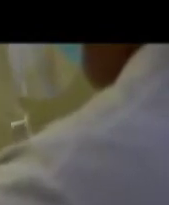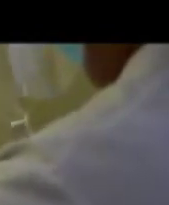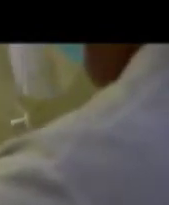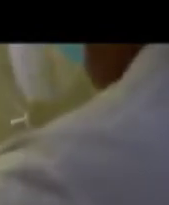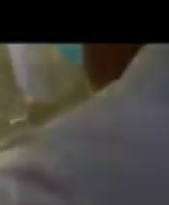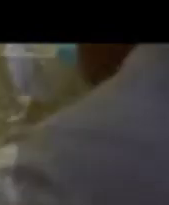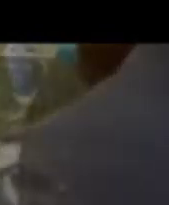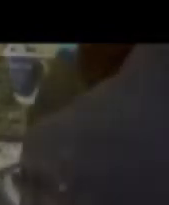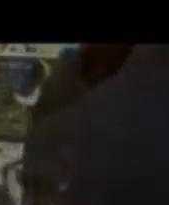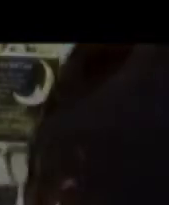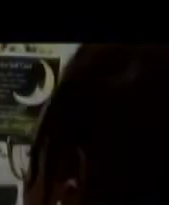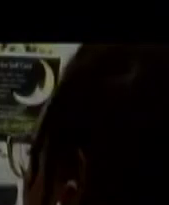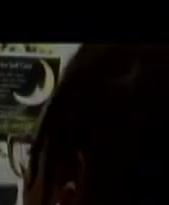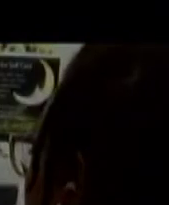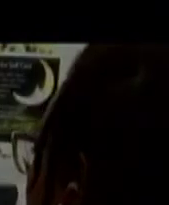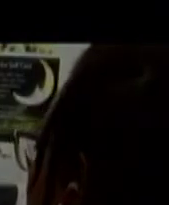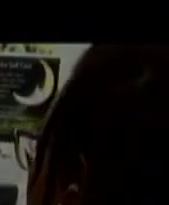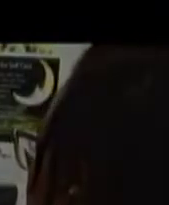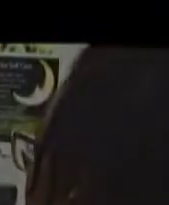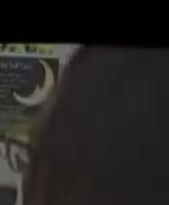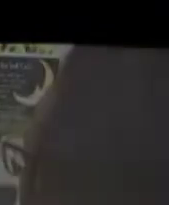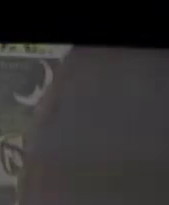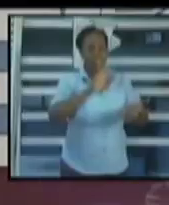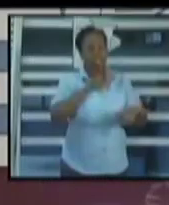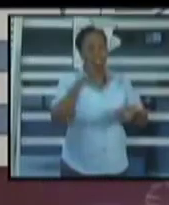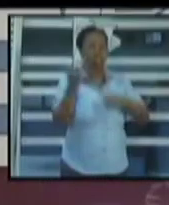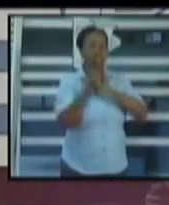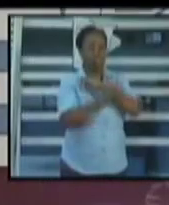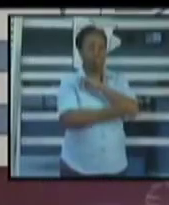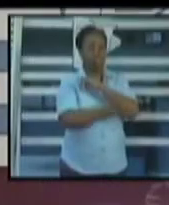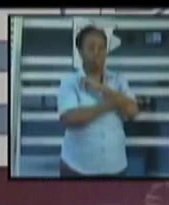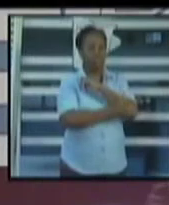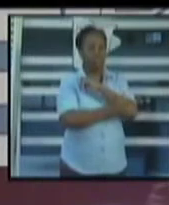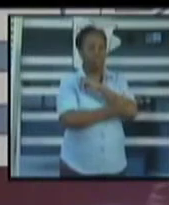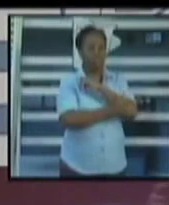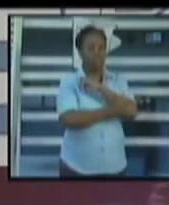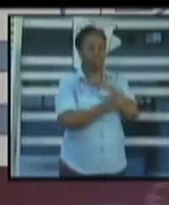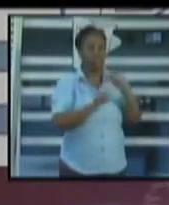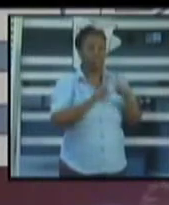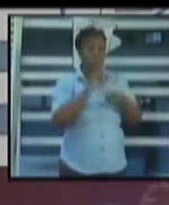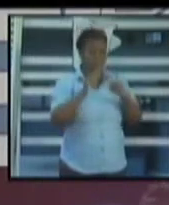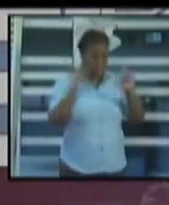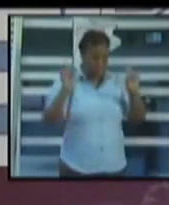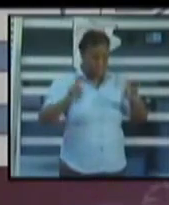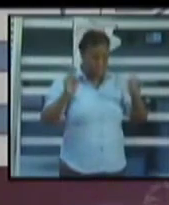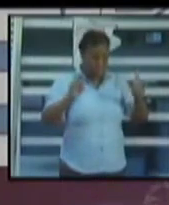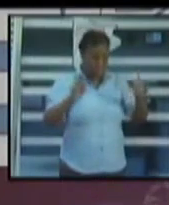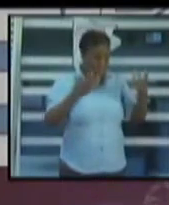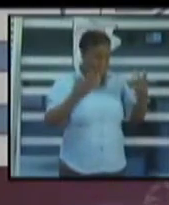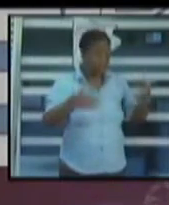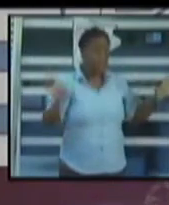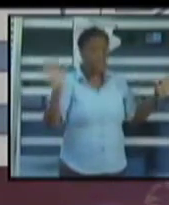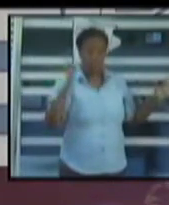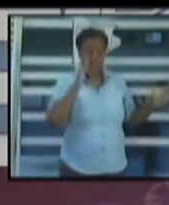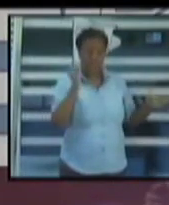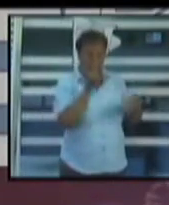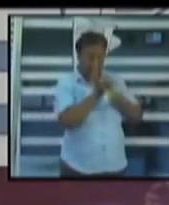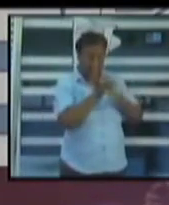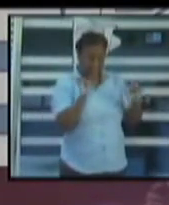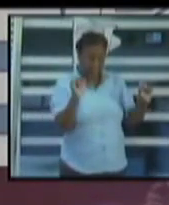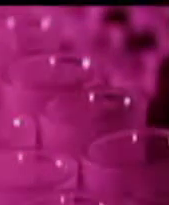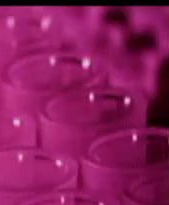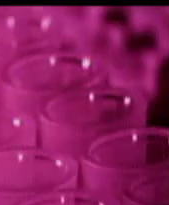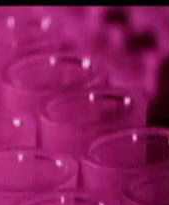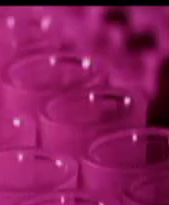in the event the virus actually reaches. Professor of Molecular Genetics and Virology Dr. Christine